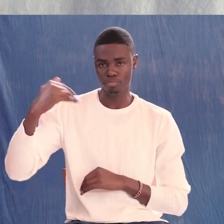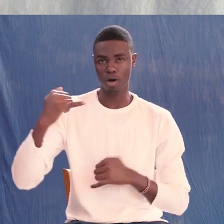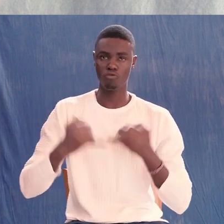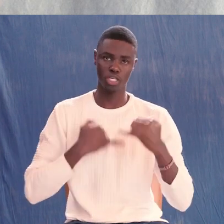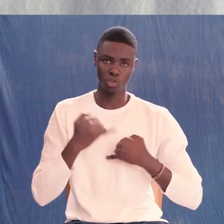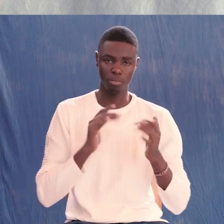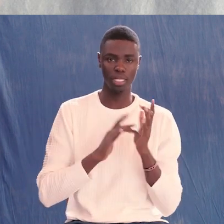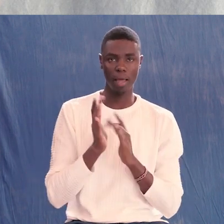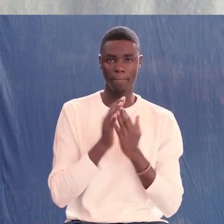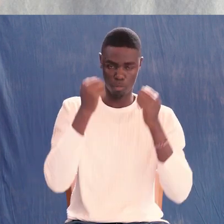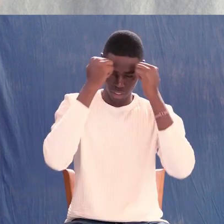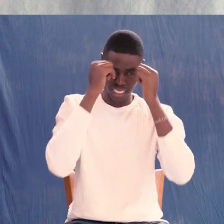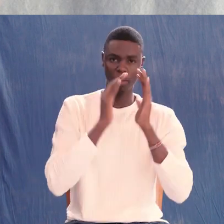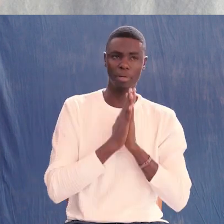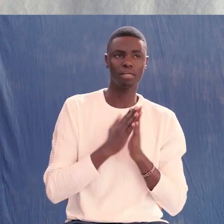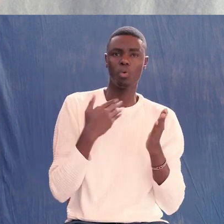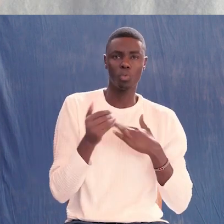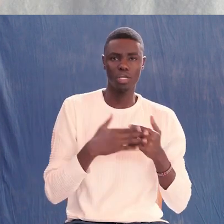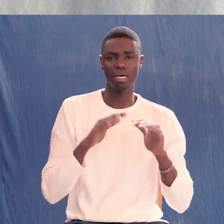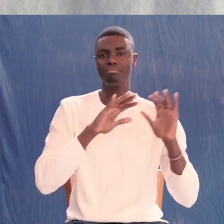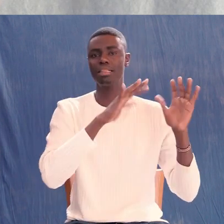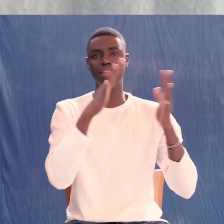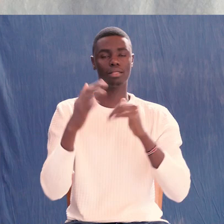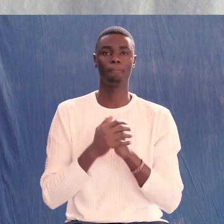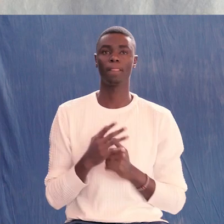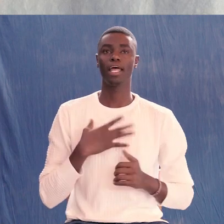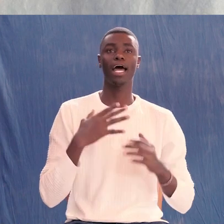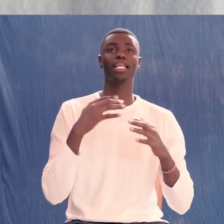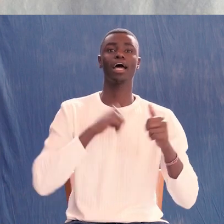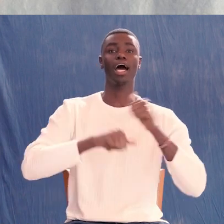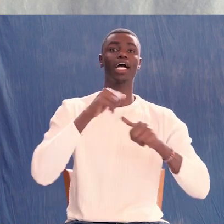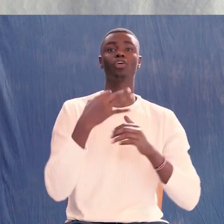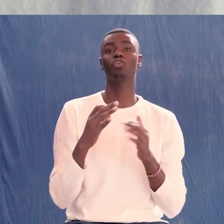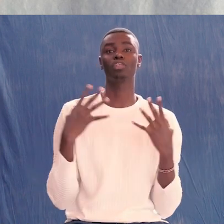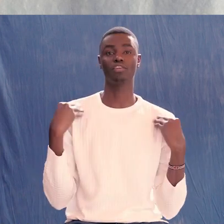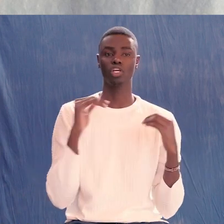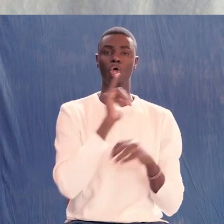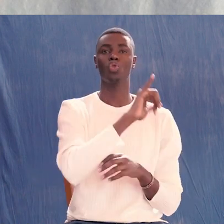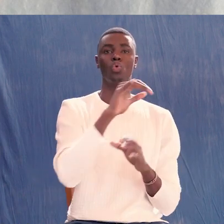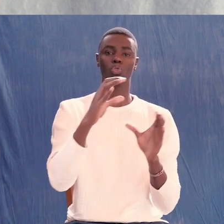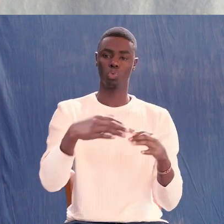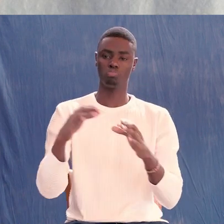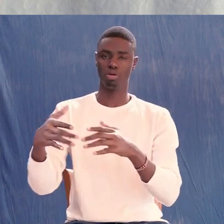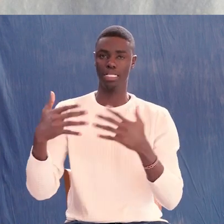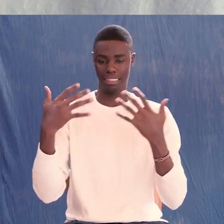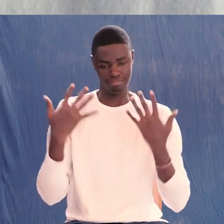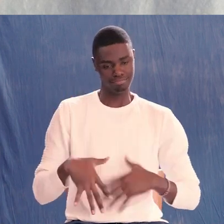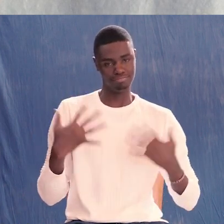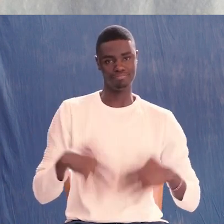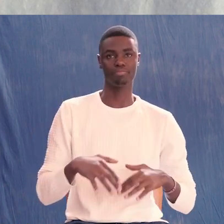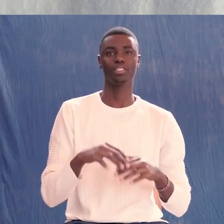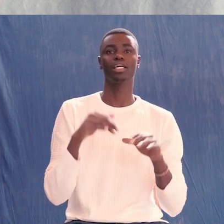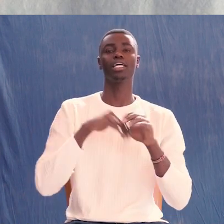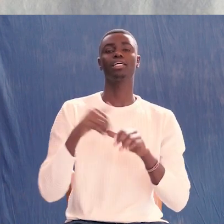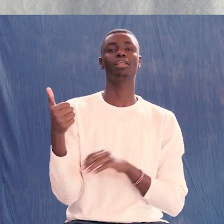Bible study, prayer, or for each other's needs, celebration, and acts of service. Such groups are a marvelous substructure in